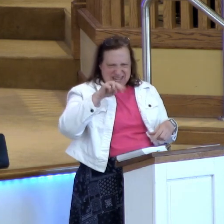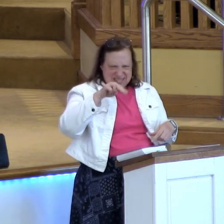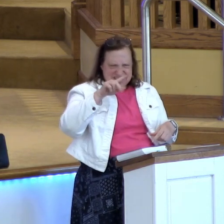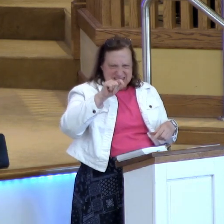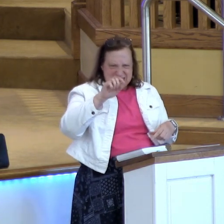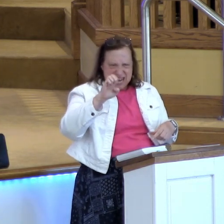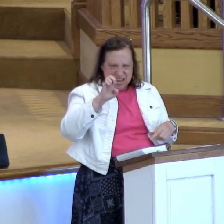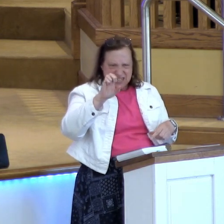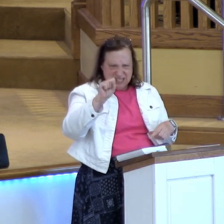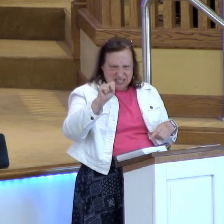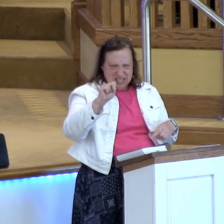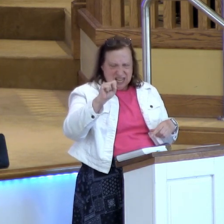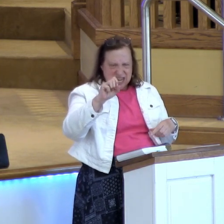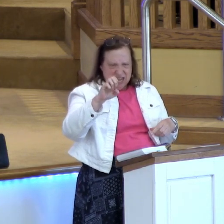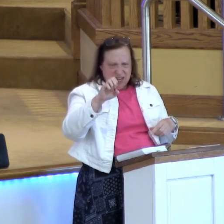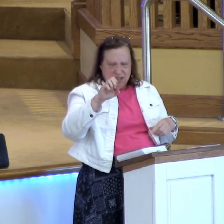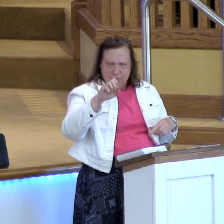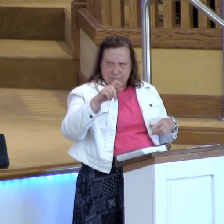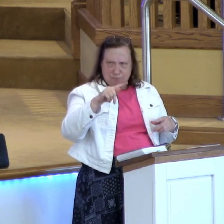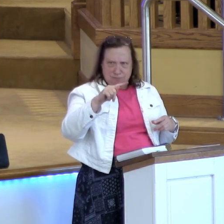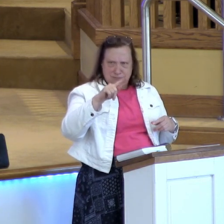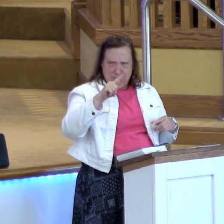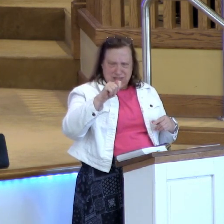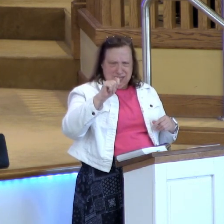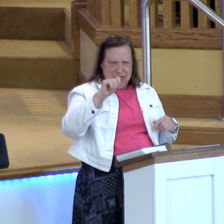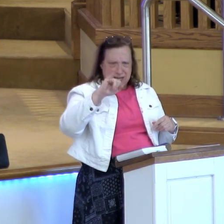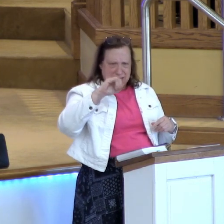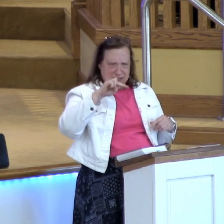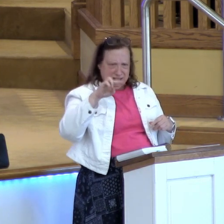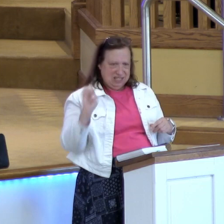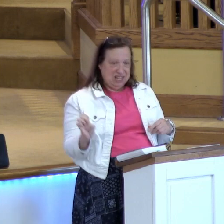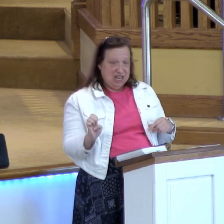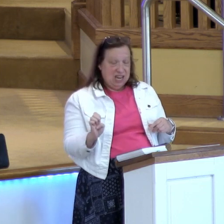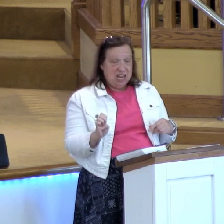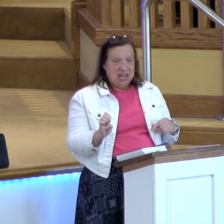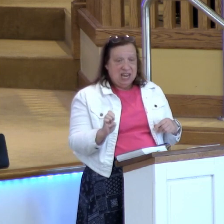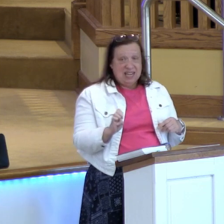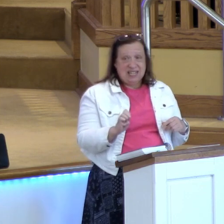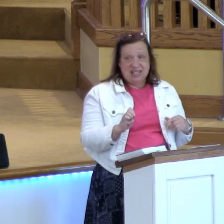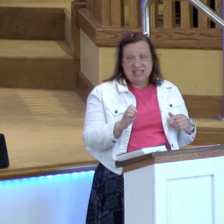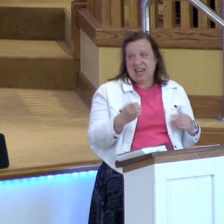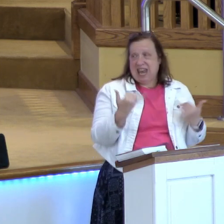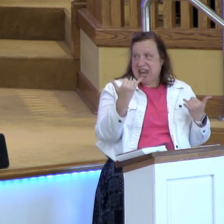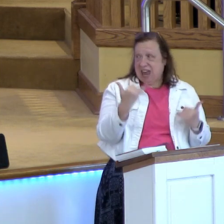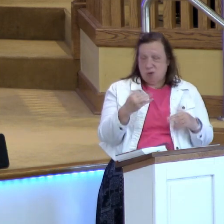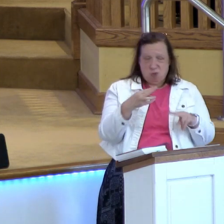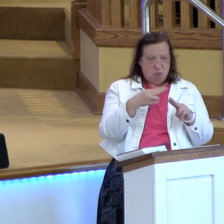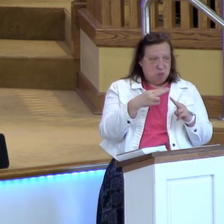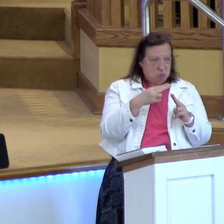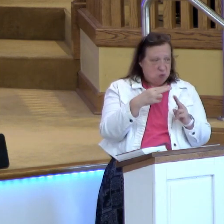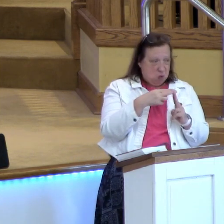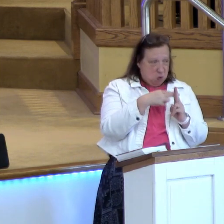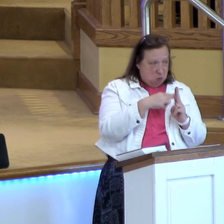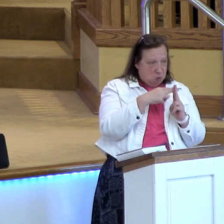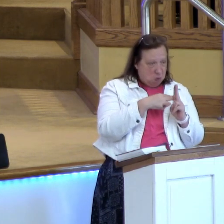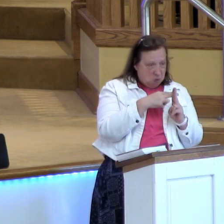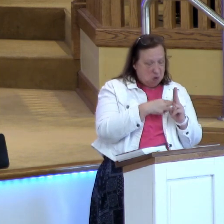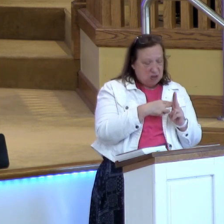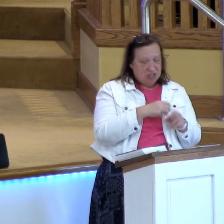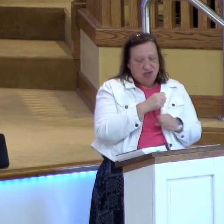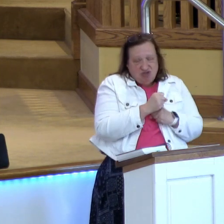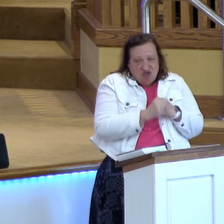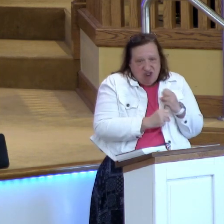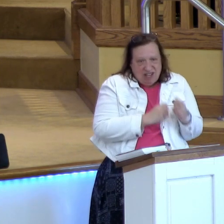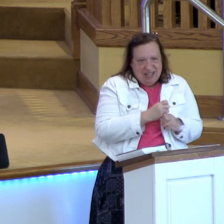him. He's a little six-year-old, one of the twins, and he's all the way down to 30 pounds. So poor little guy's really struggling. So if y'all could